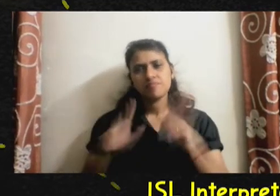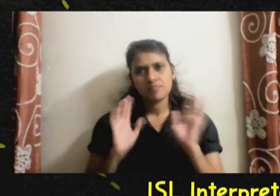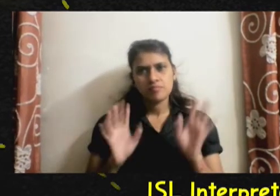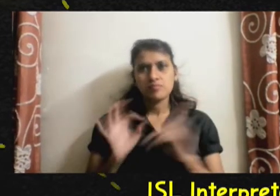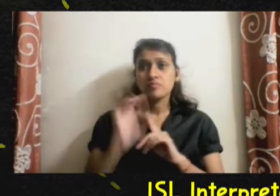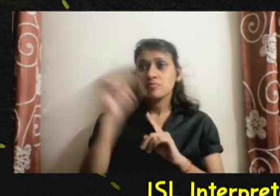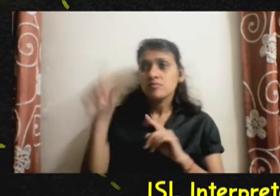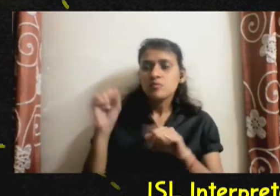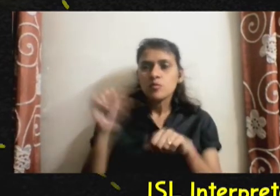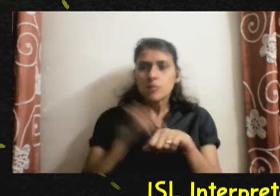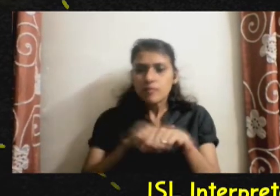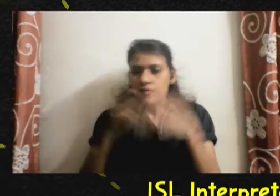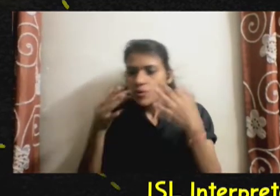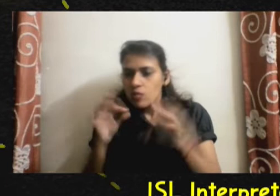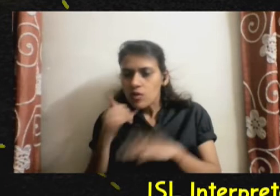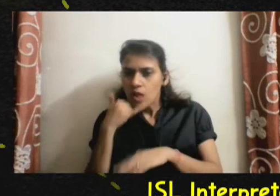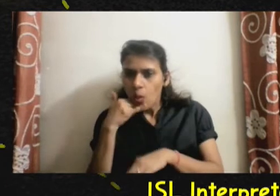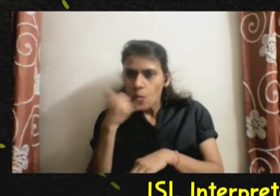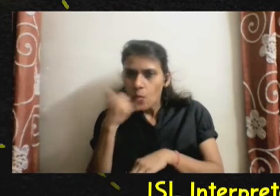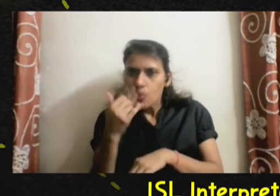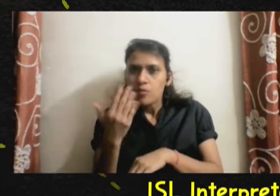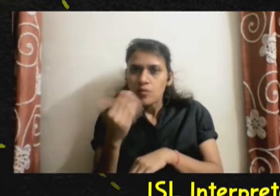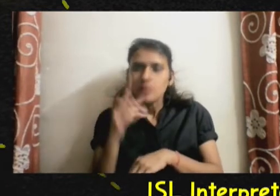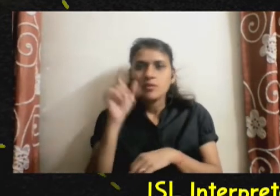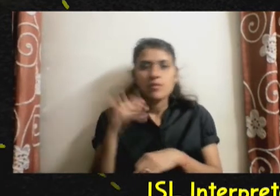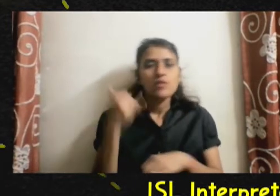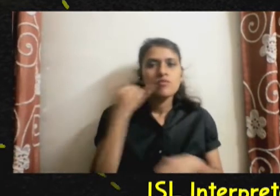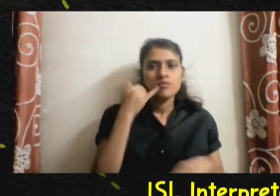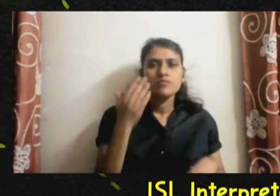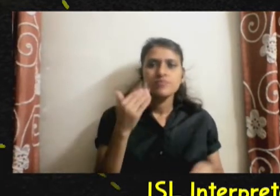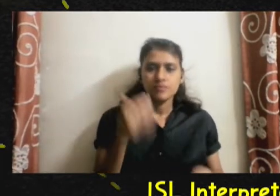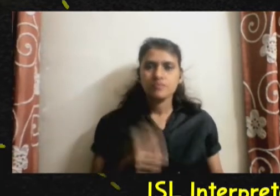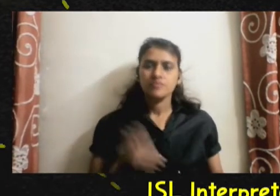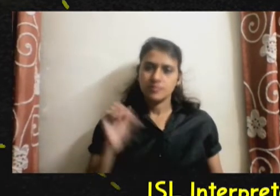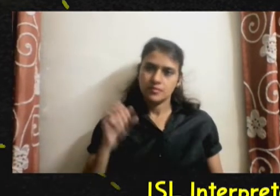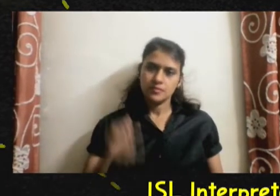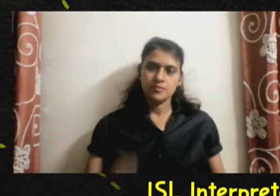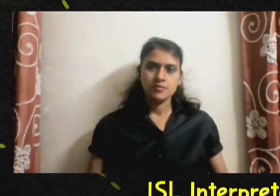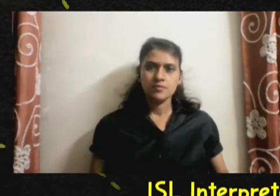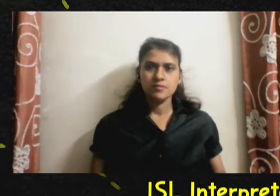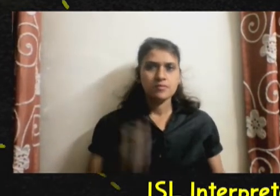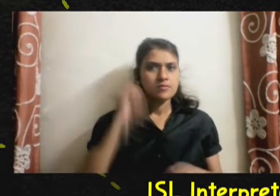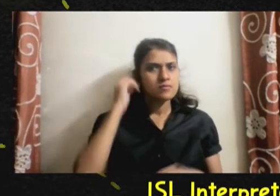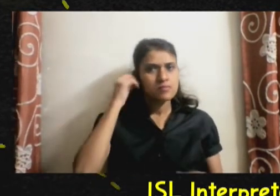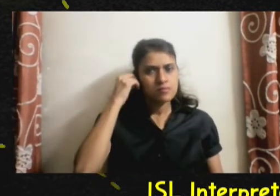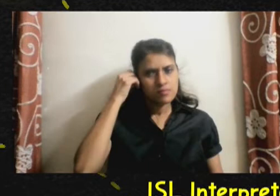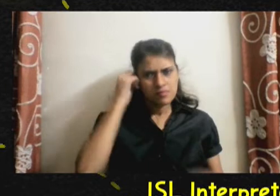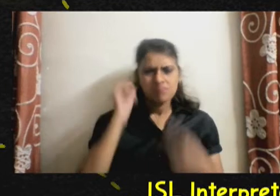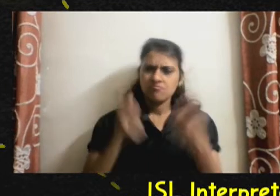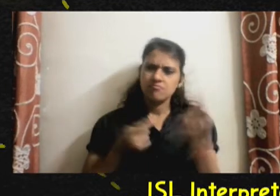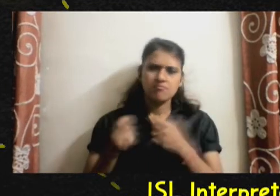moment when they could make the call or listen to some of the content. So yes, I mean, yeah, certainly we are dealing with a